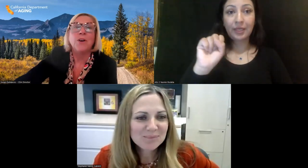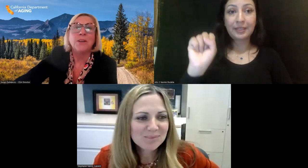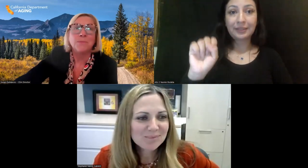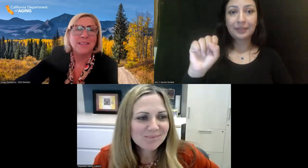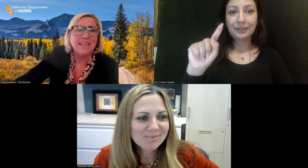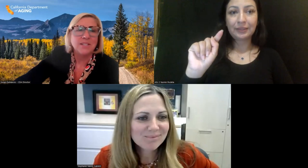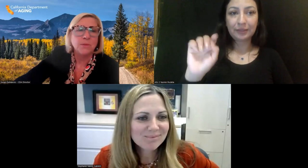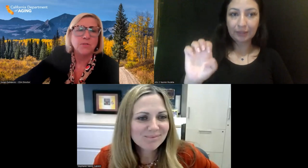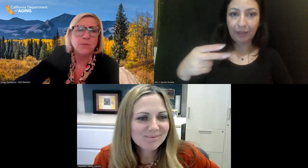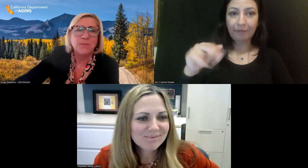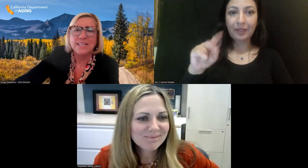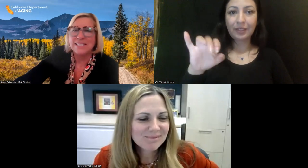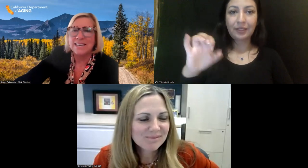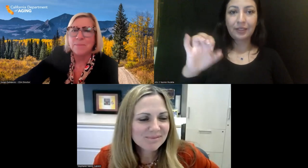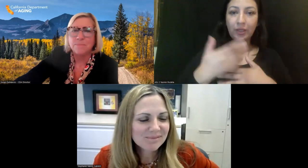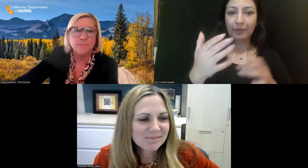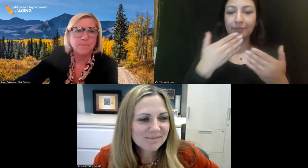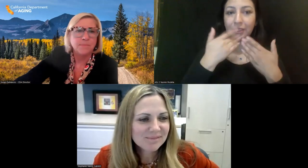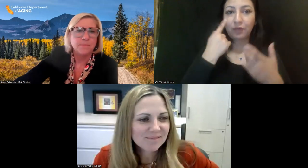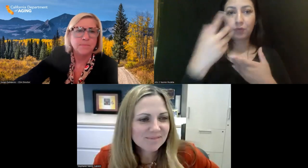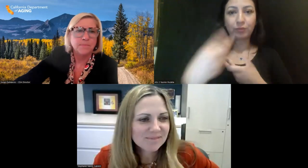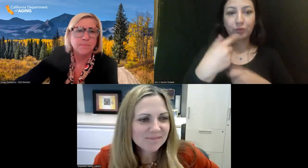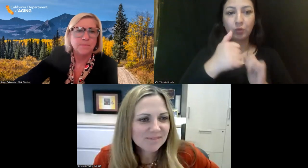and thanks so much for being with us today.